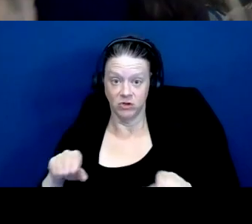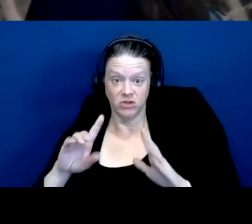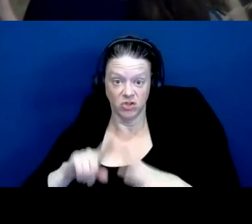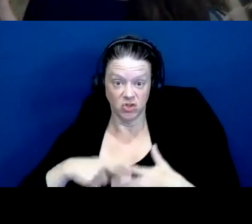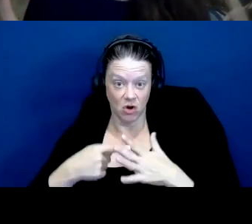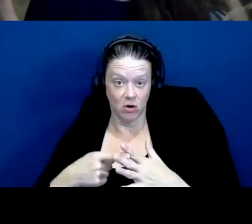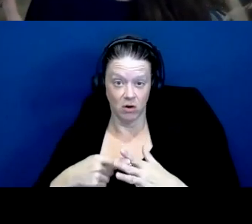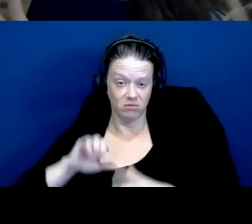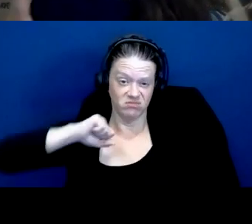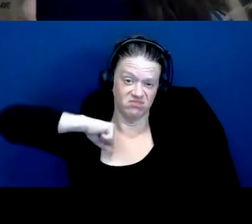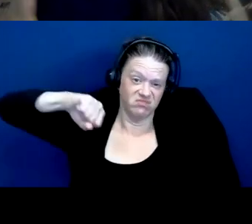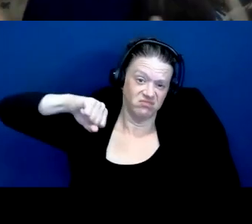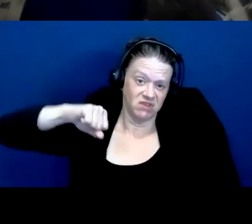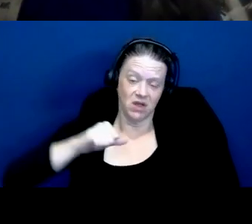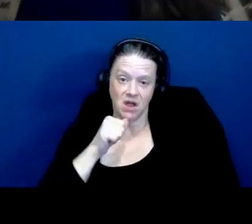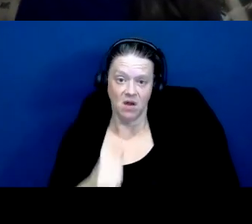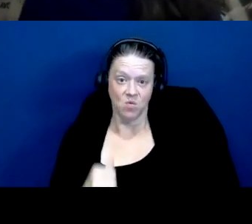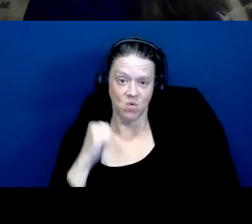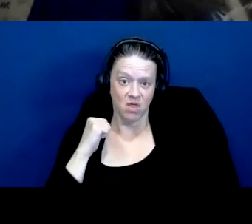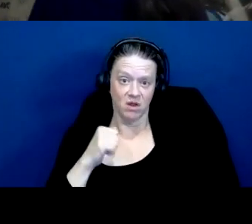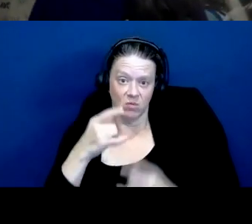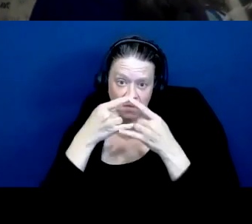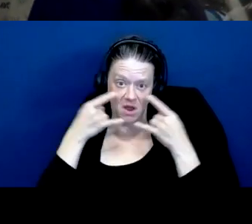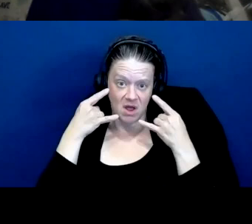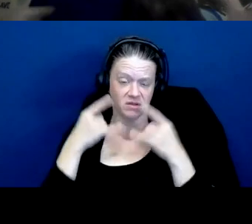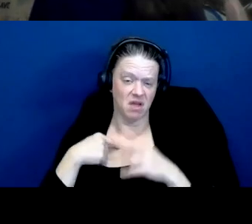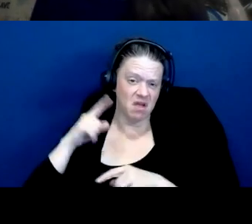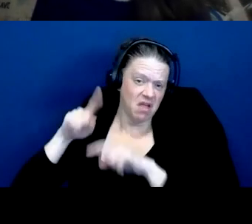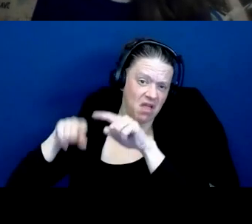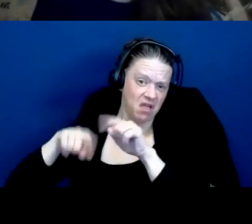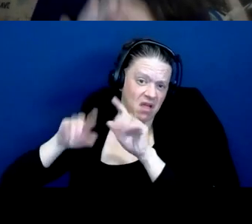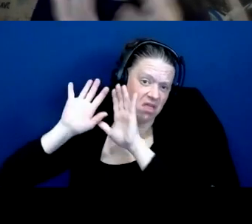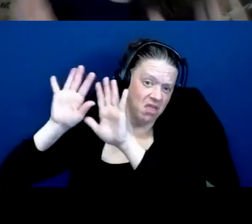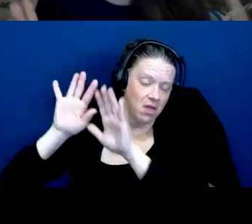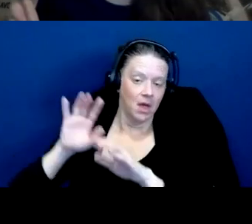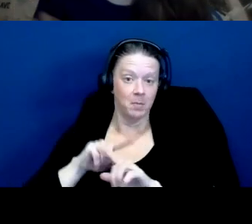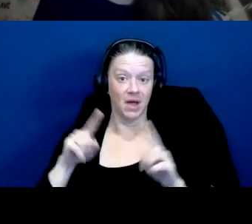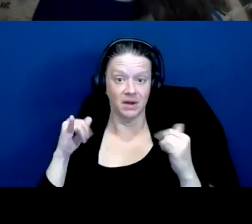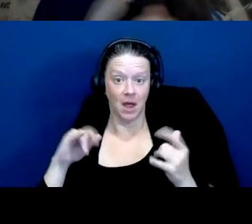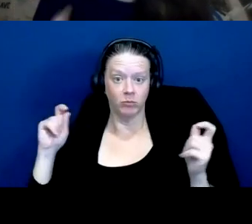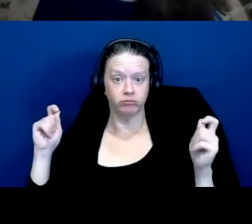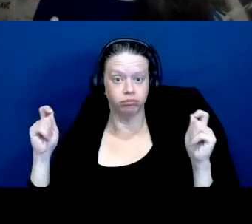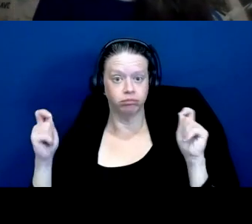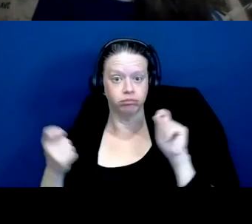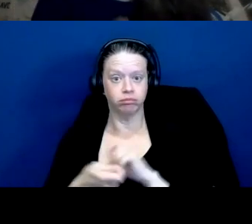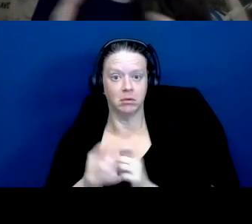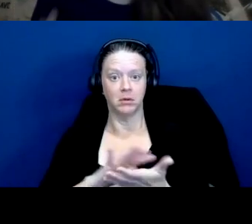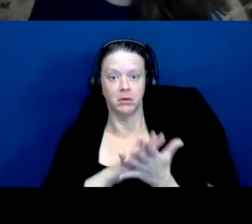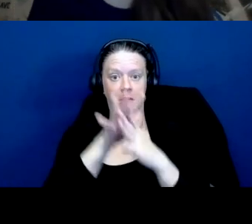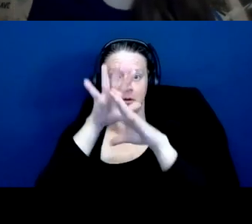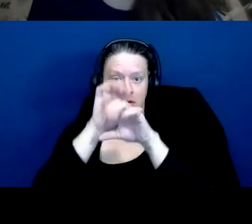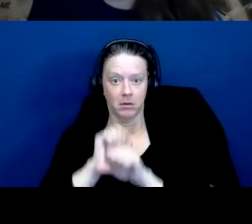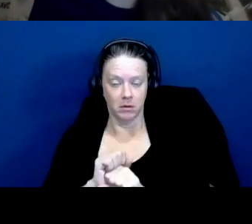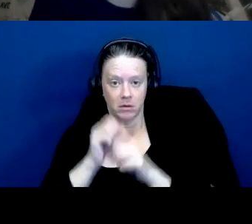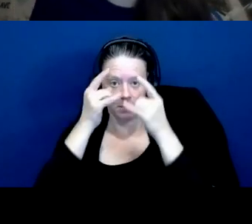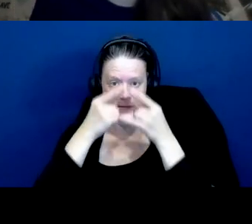unable to wear a mask and moving to being super good at wearing a mask a lot of the time, if not all